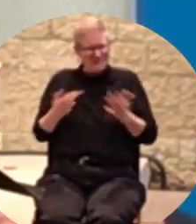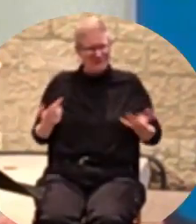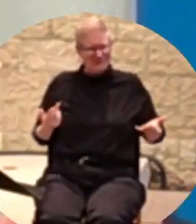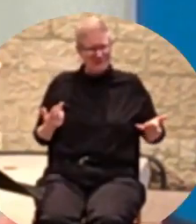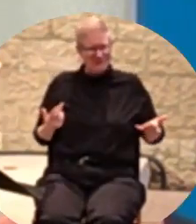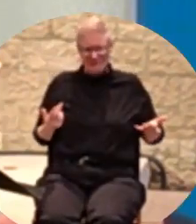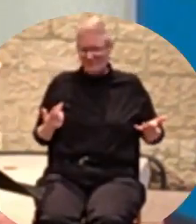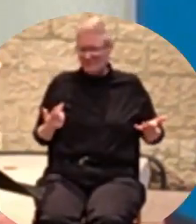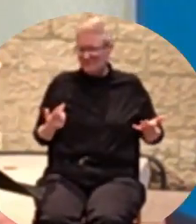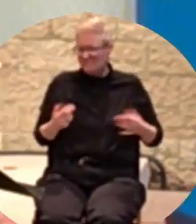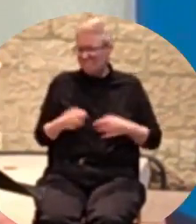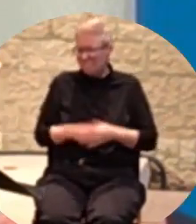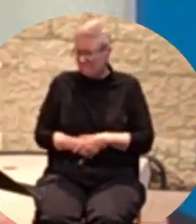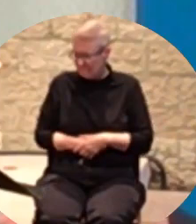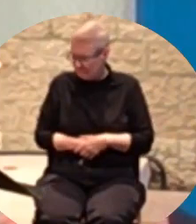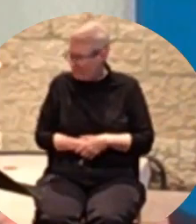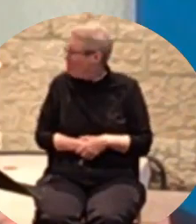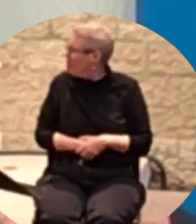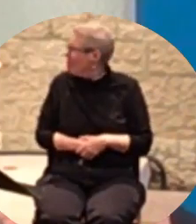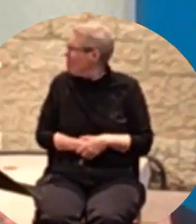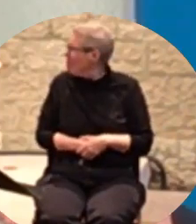I think love was that little boy